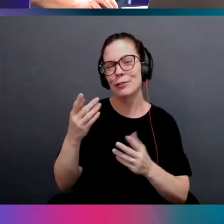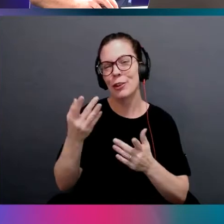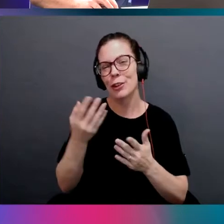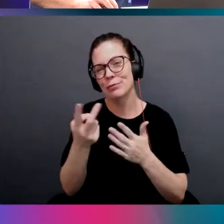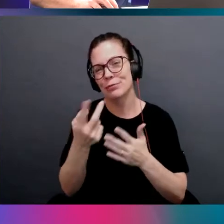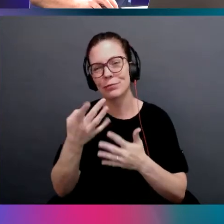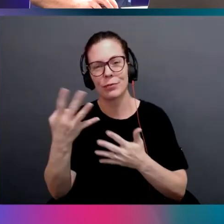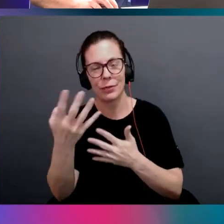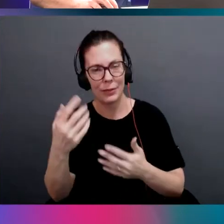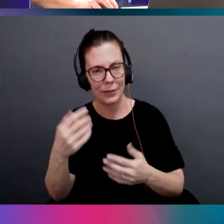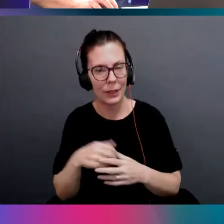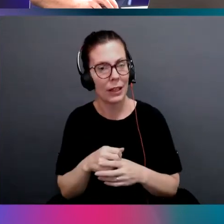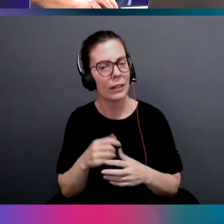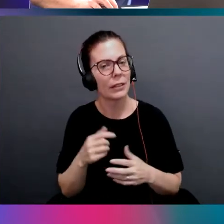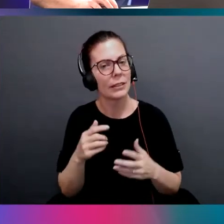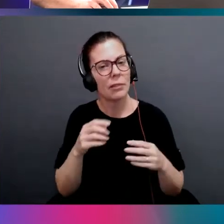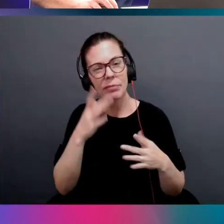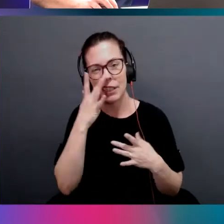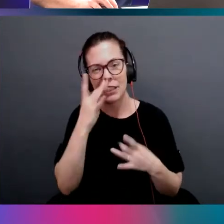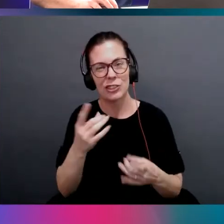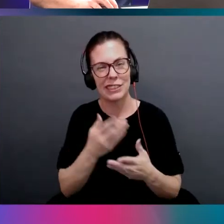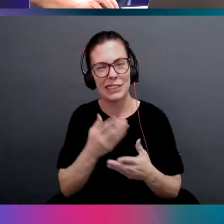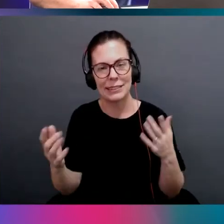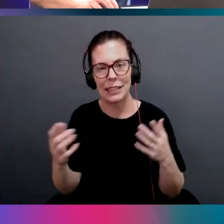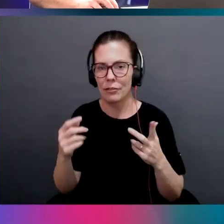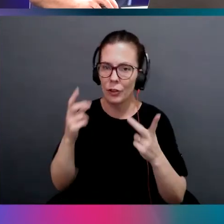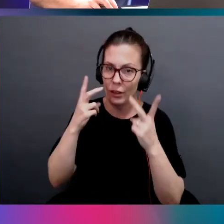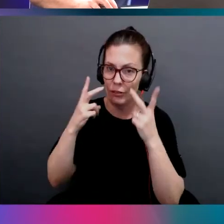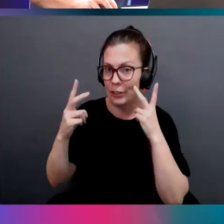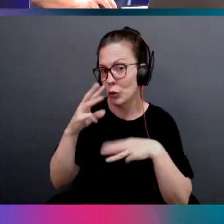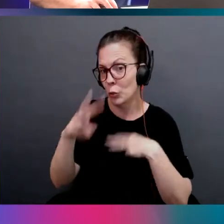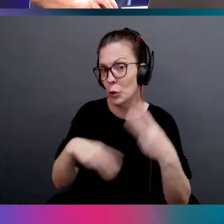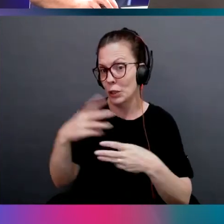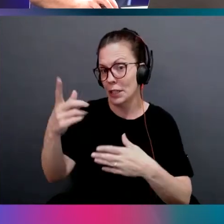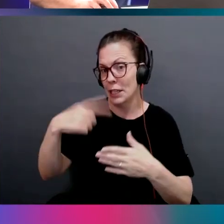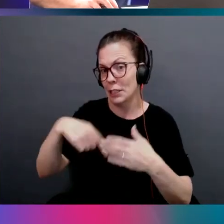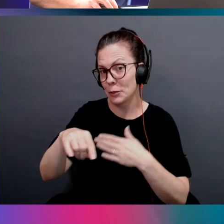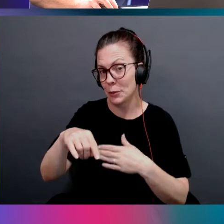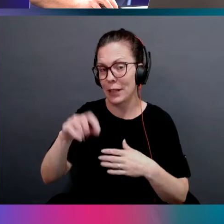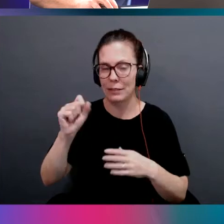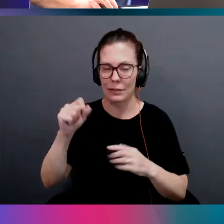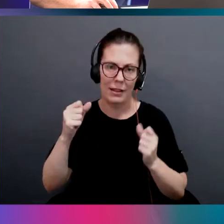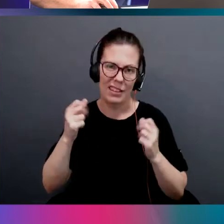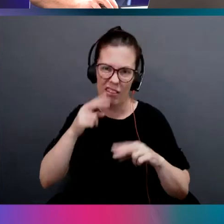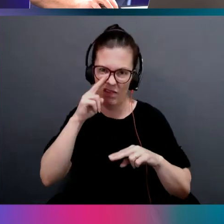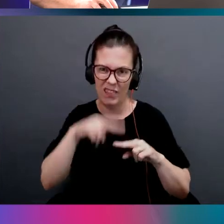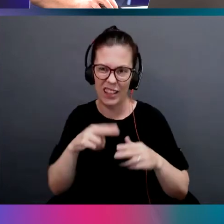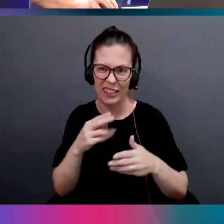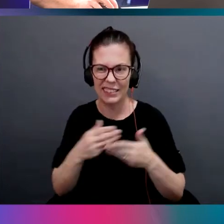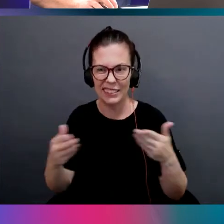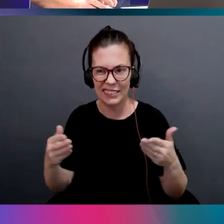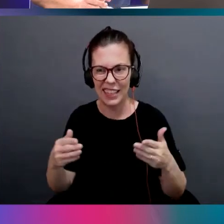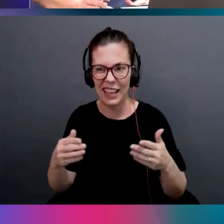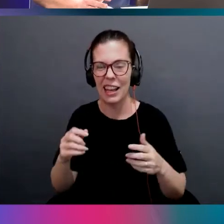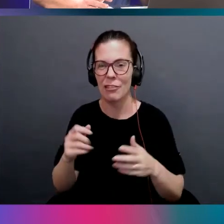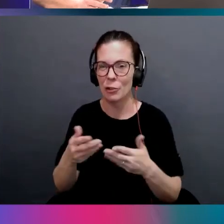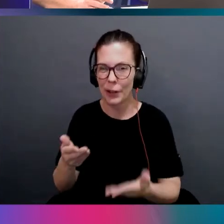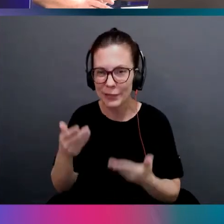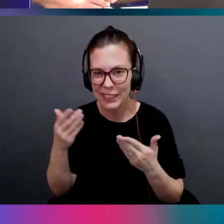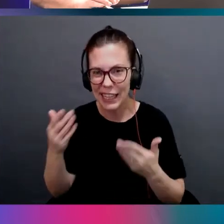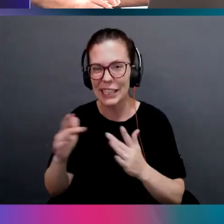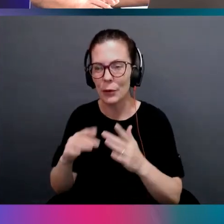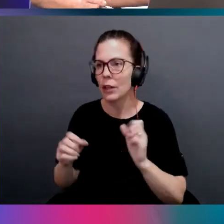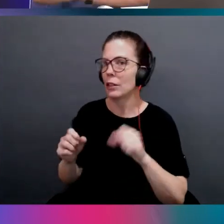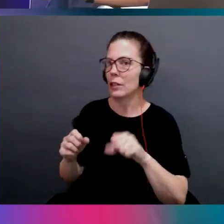some really interesting things in the visual world next week. So we'll be doing all kinds of fun stuff with convolutional neural networks. And visual next